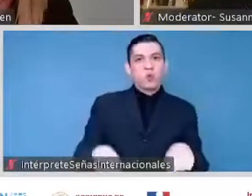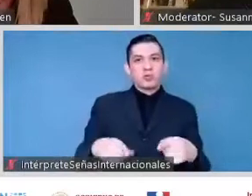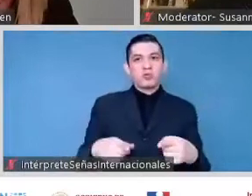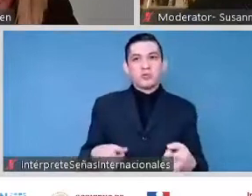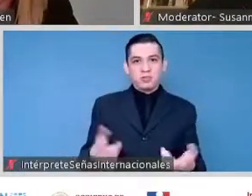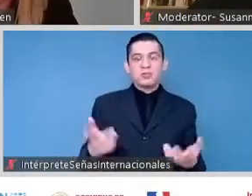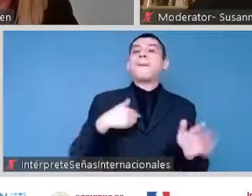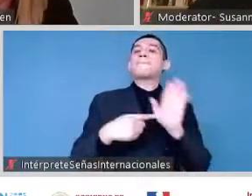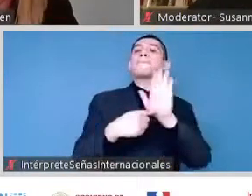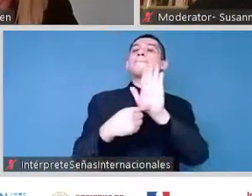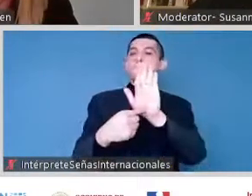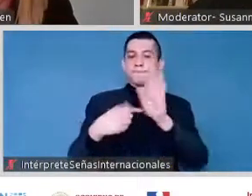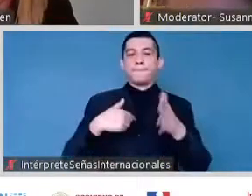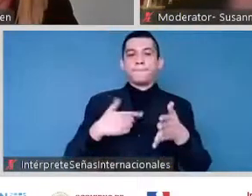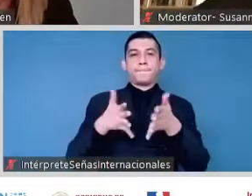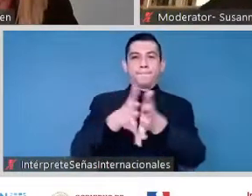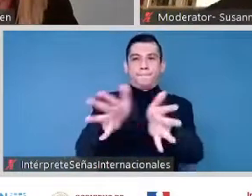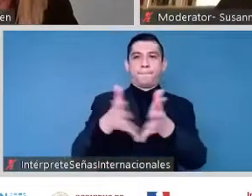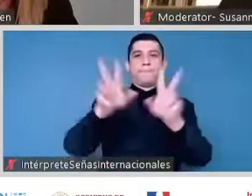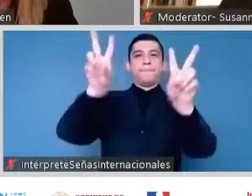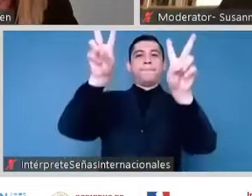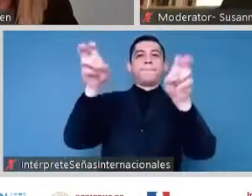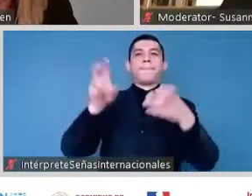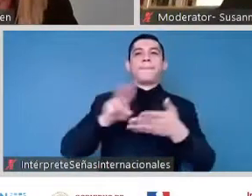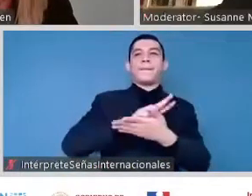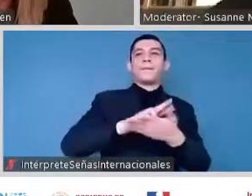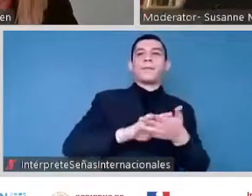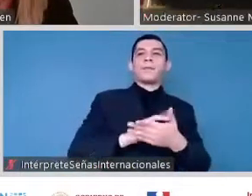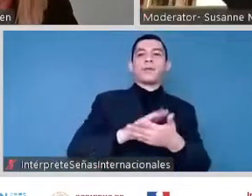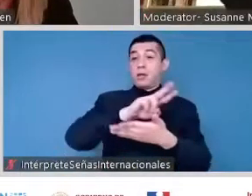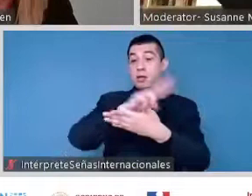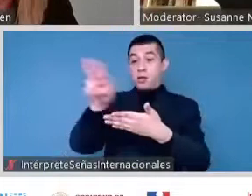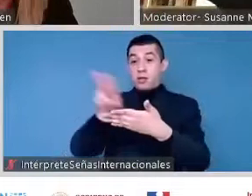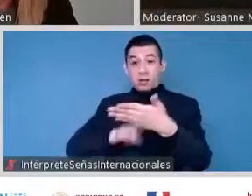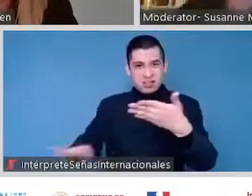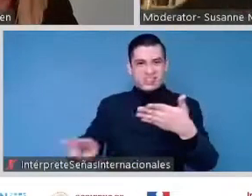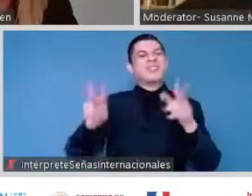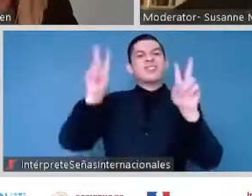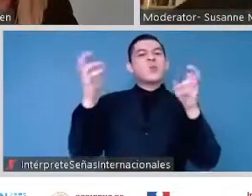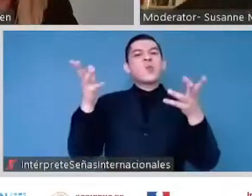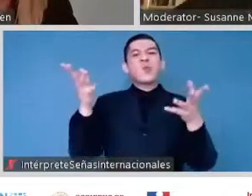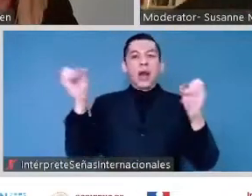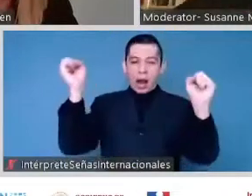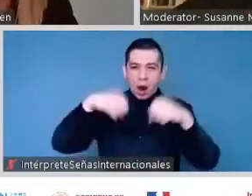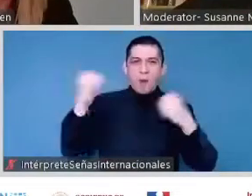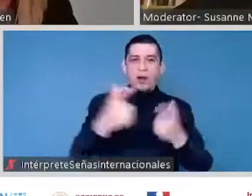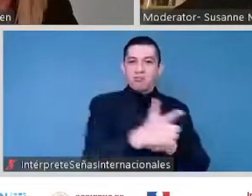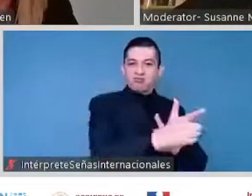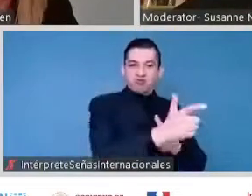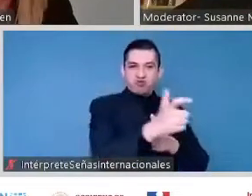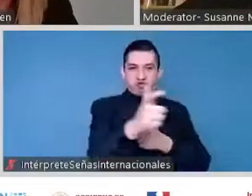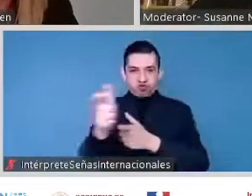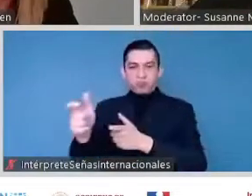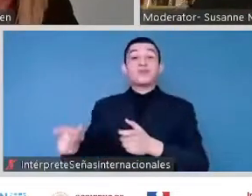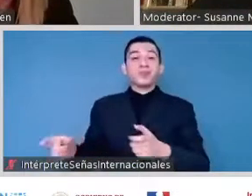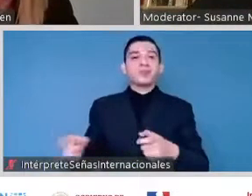to development. We also need to take concrete actions on what it takes to decolonize aid and development,